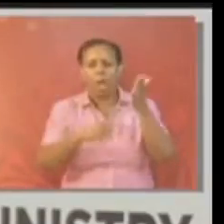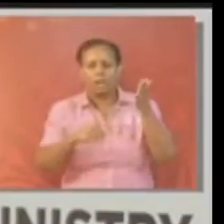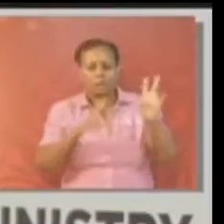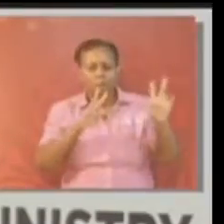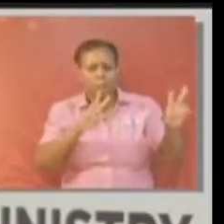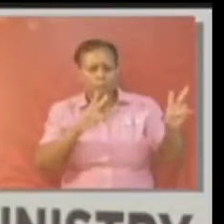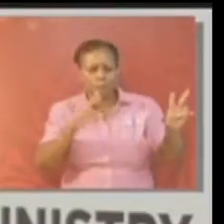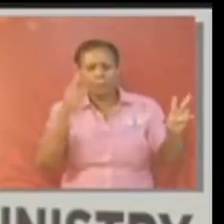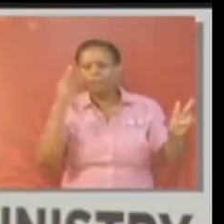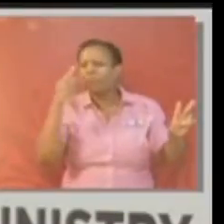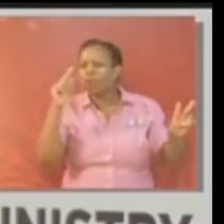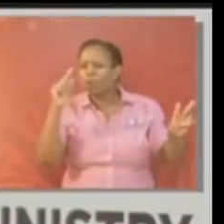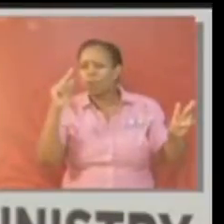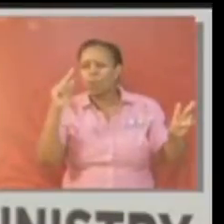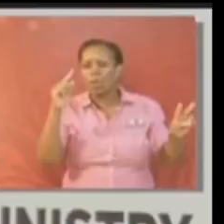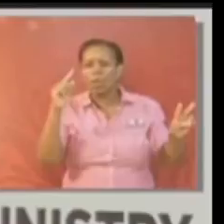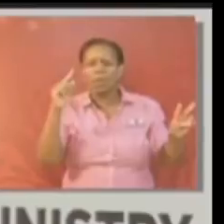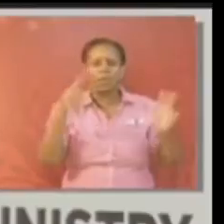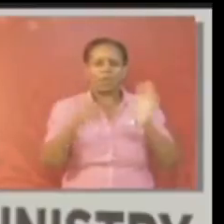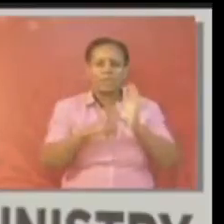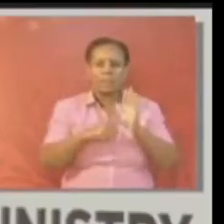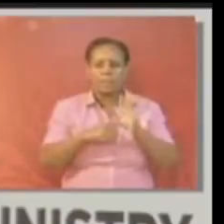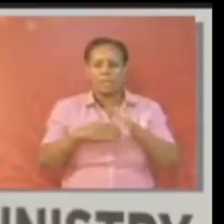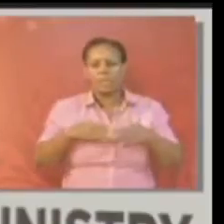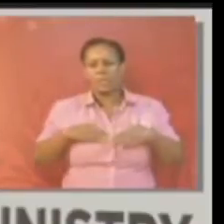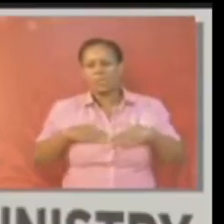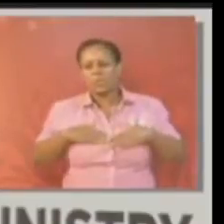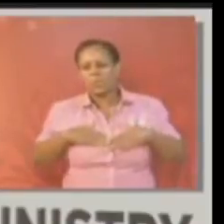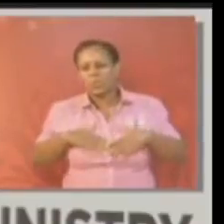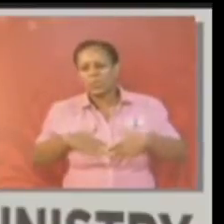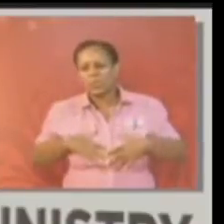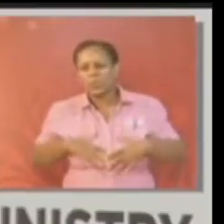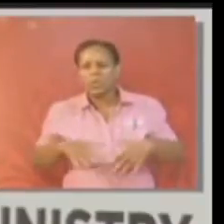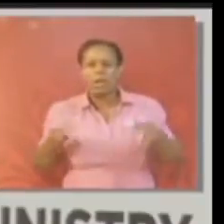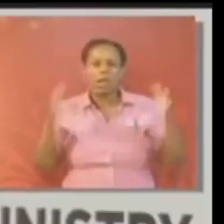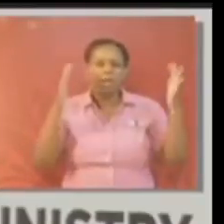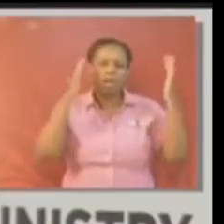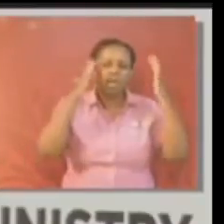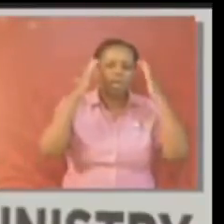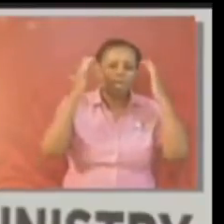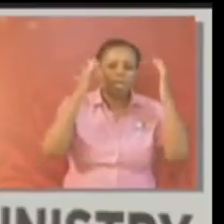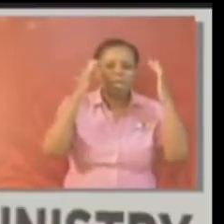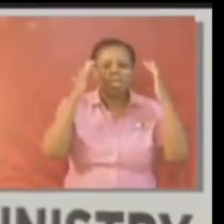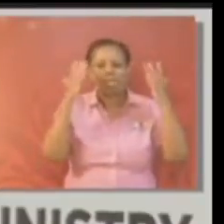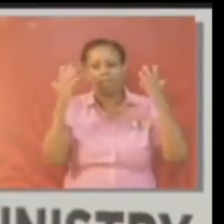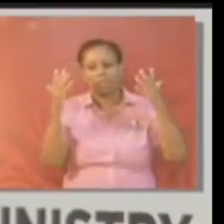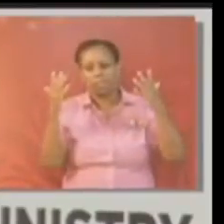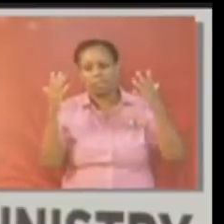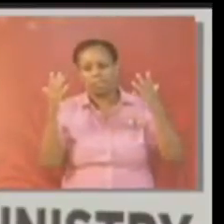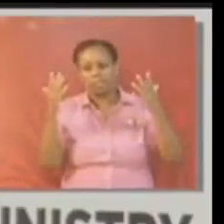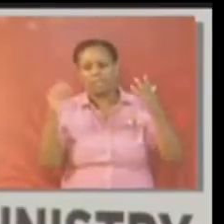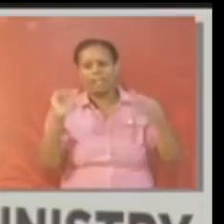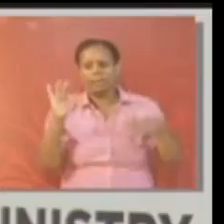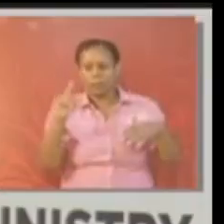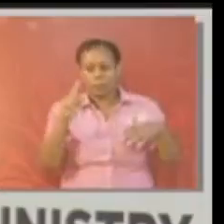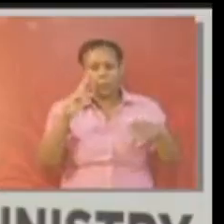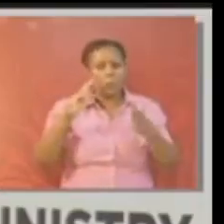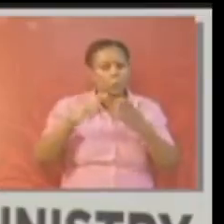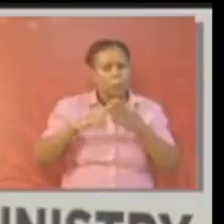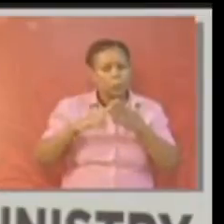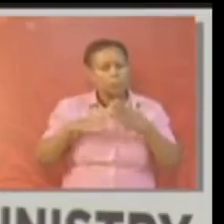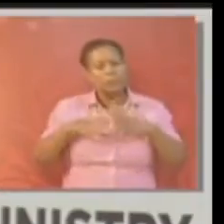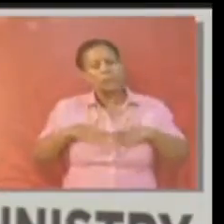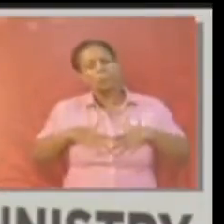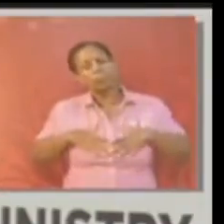anxiety, and all those different illnesses. But the key to it is once you find yourself exhibiting those symptoms that she would have